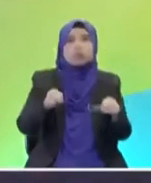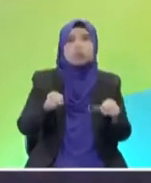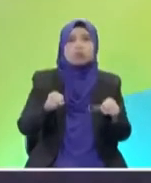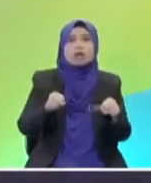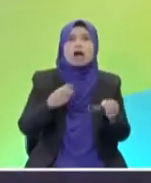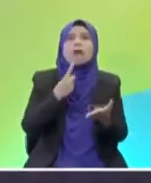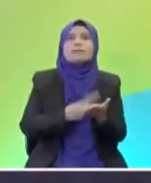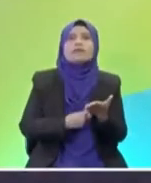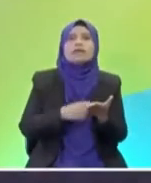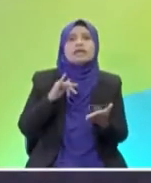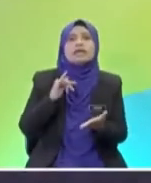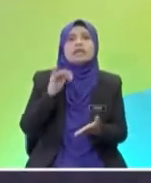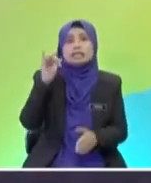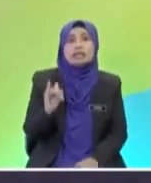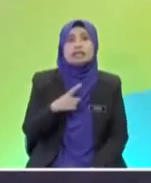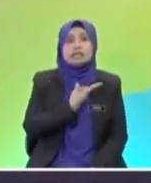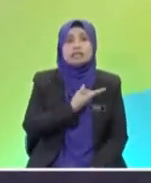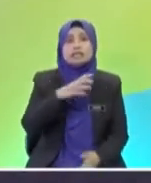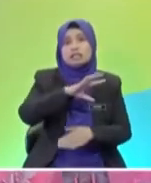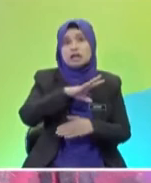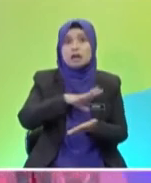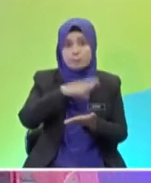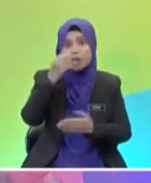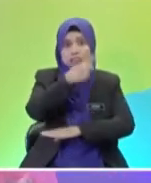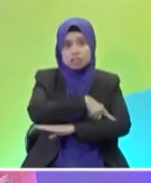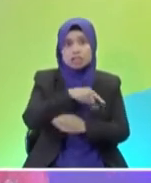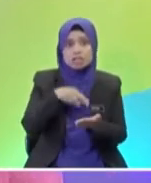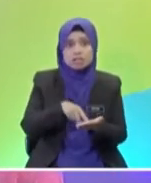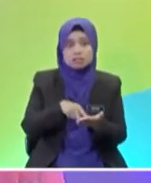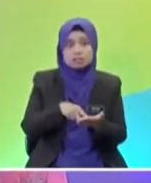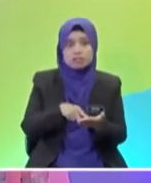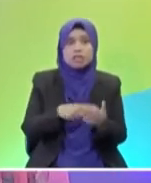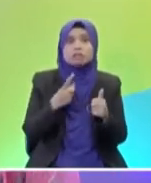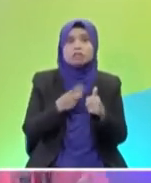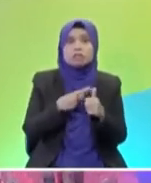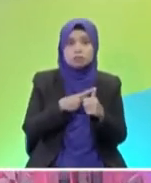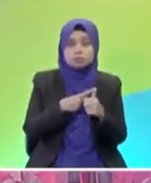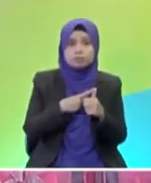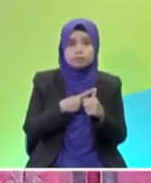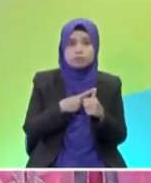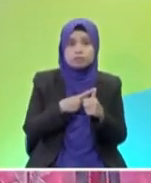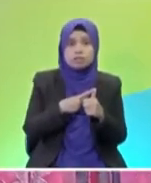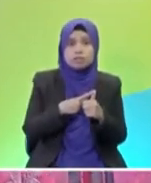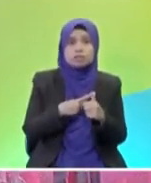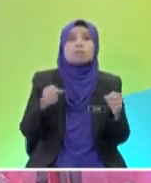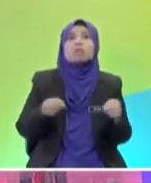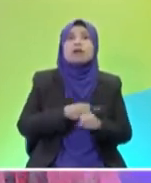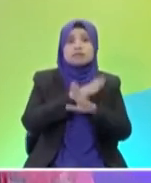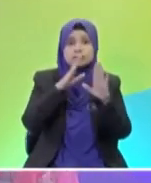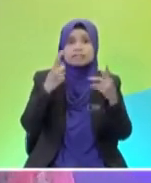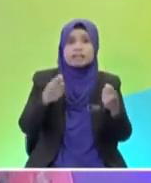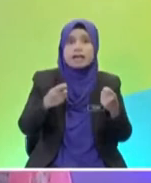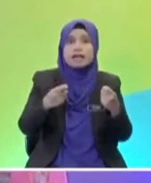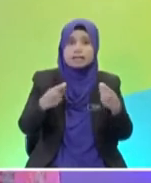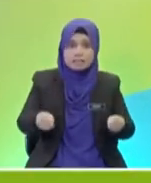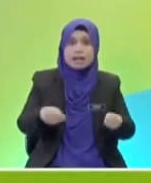what we learned today? Yes, Chris. Today, we just recap one. Okay, pupils are able to explain. Just now we can see, right? They can